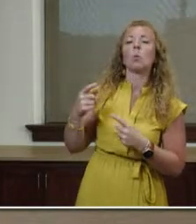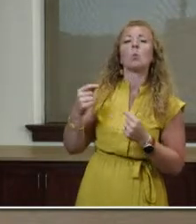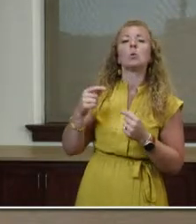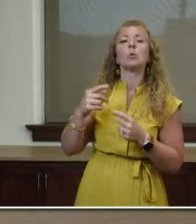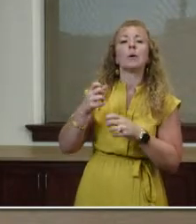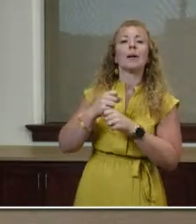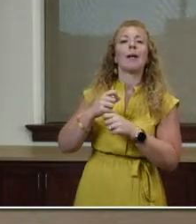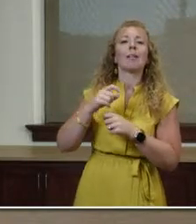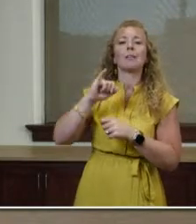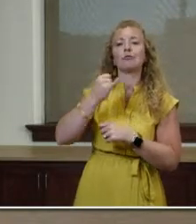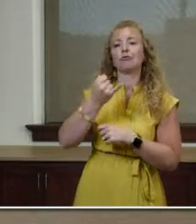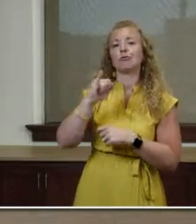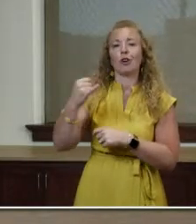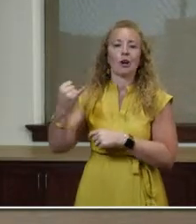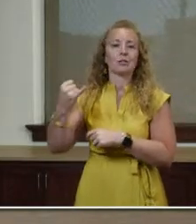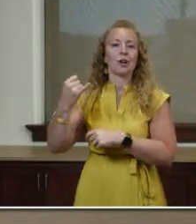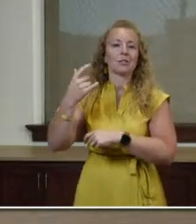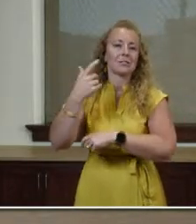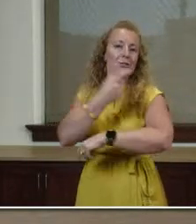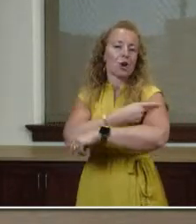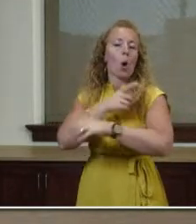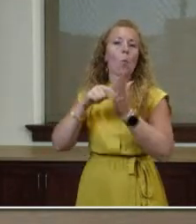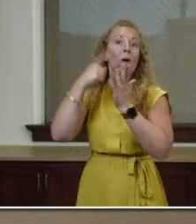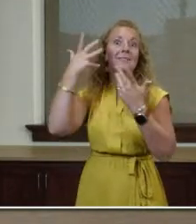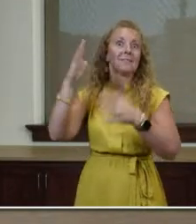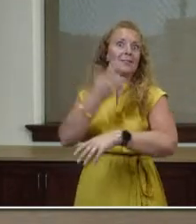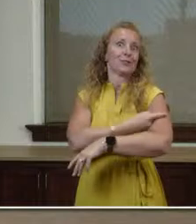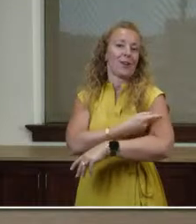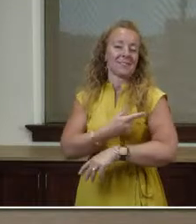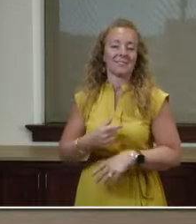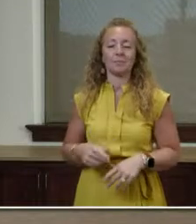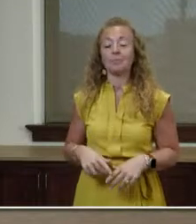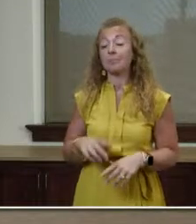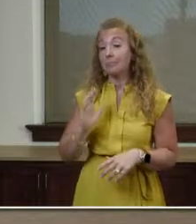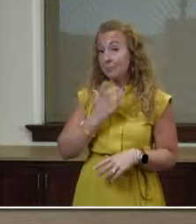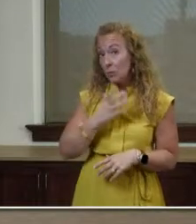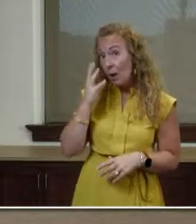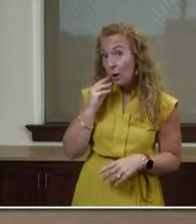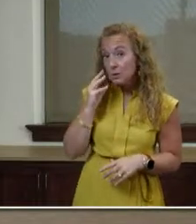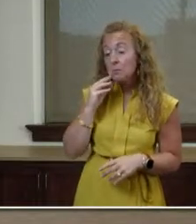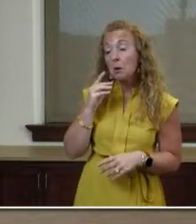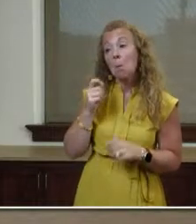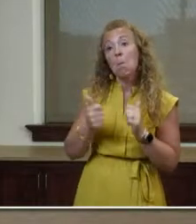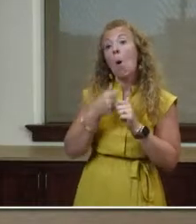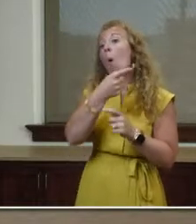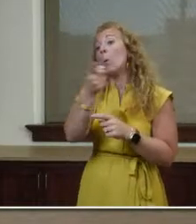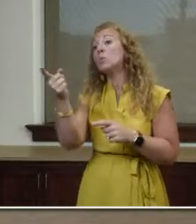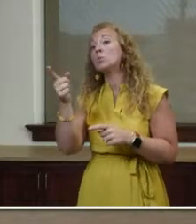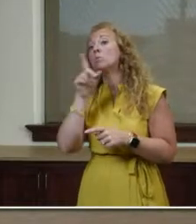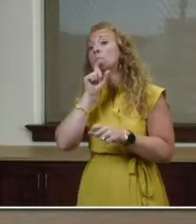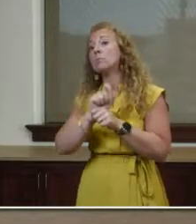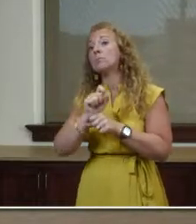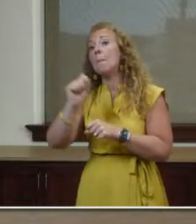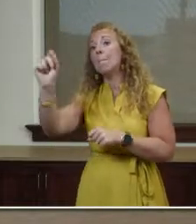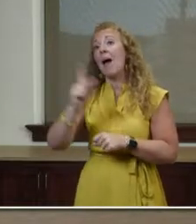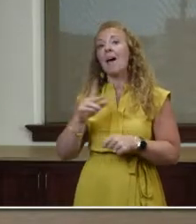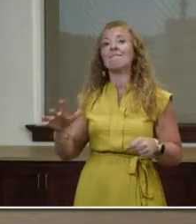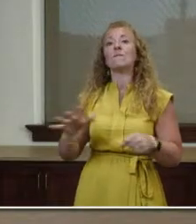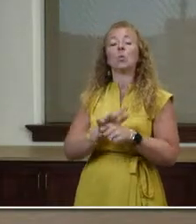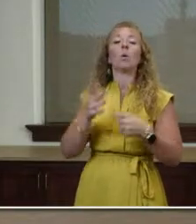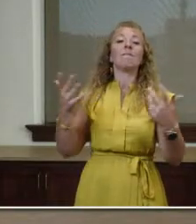as I call it. And so our experience, at least from the vaccines that we've given, is that most people are coming back for their second